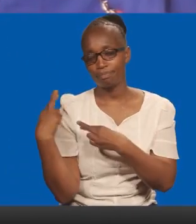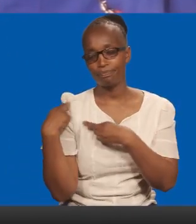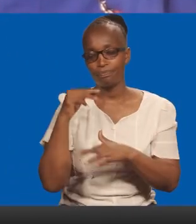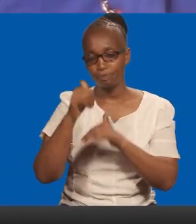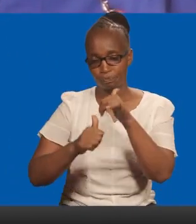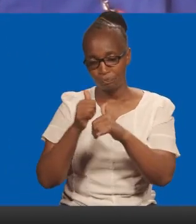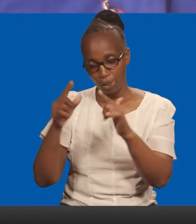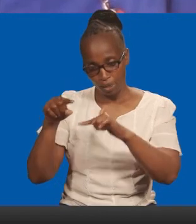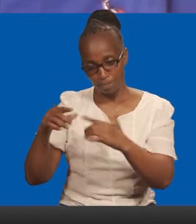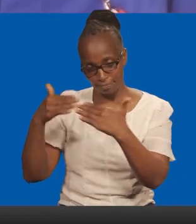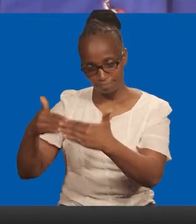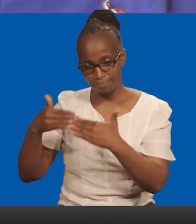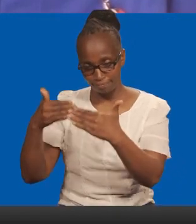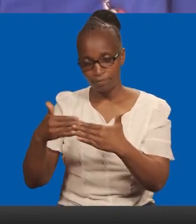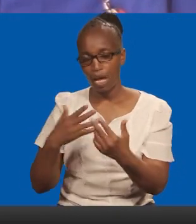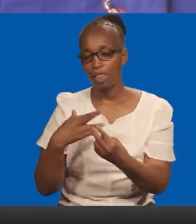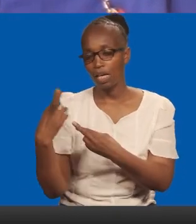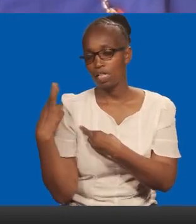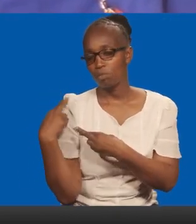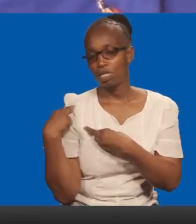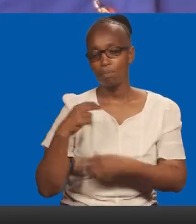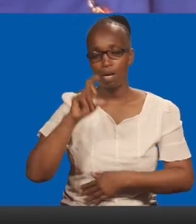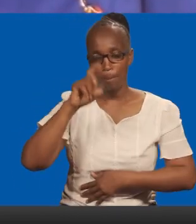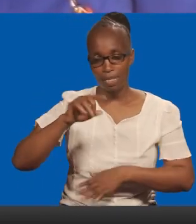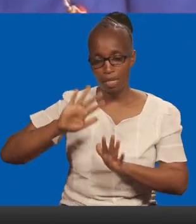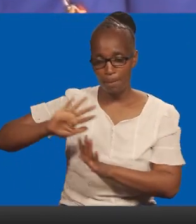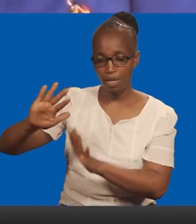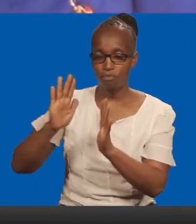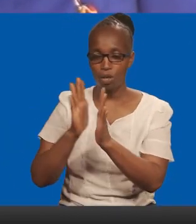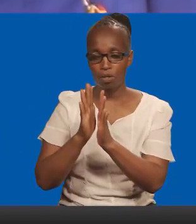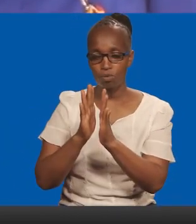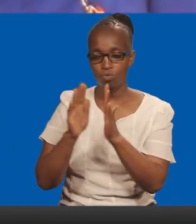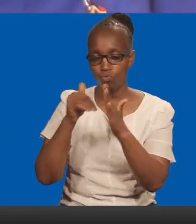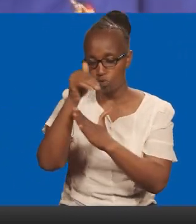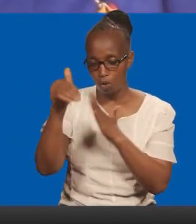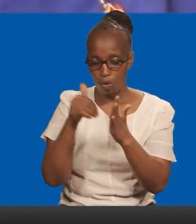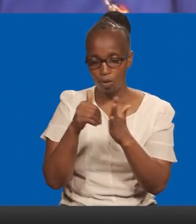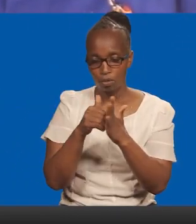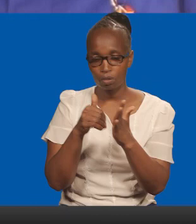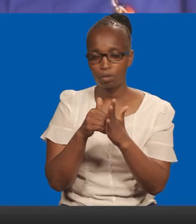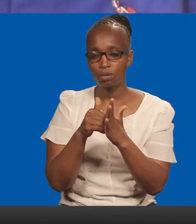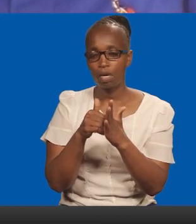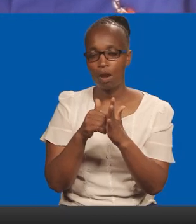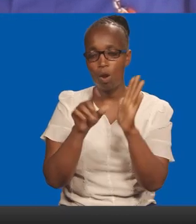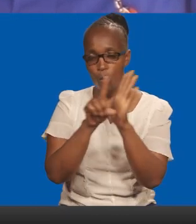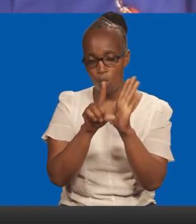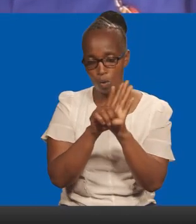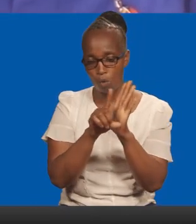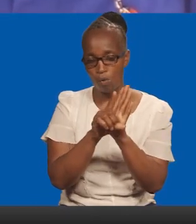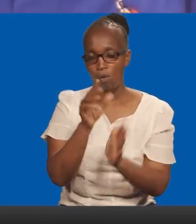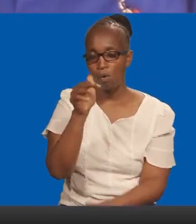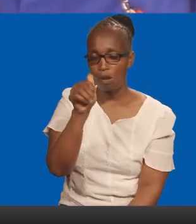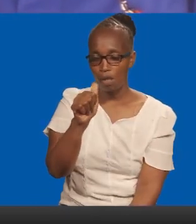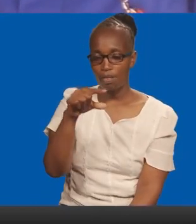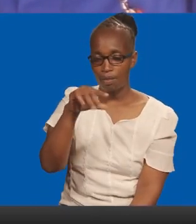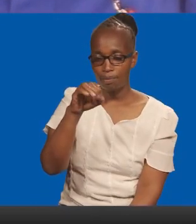left entirely to law enforcement agencies, the multi-agency teams that are mandated to